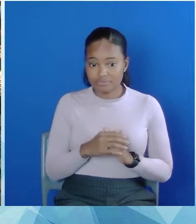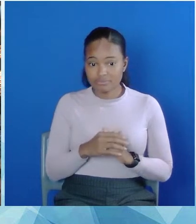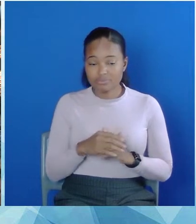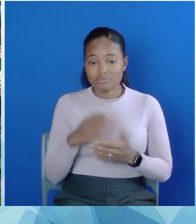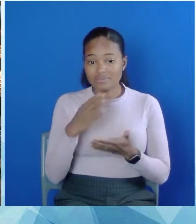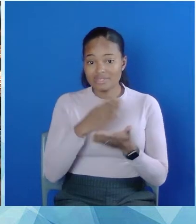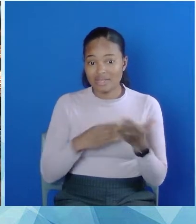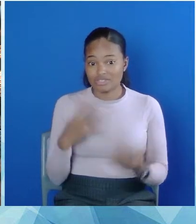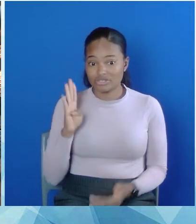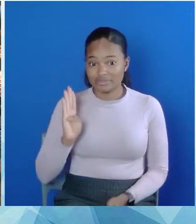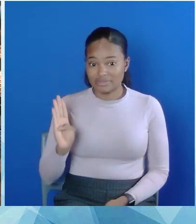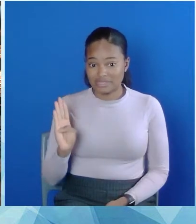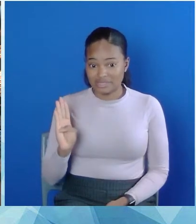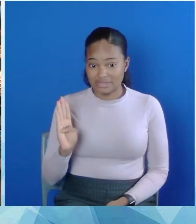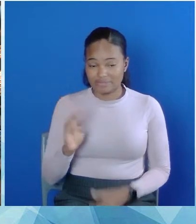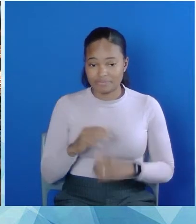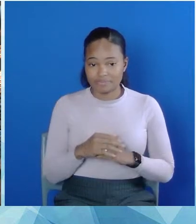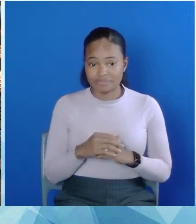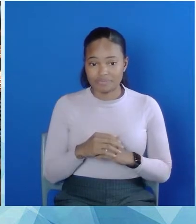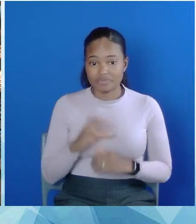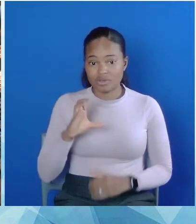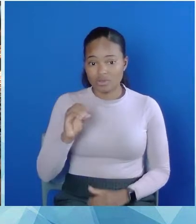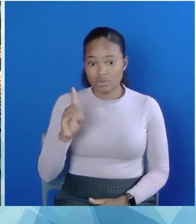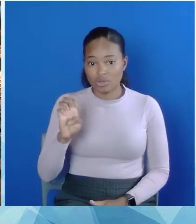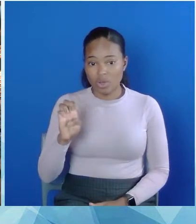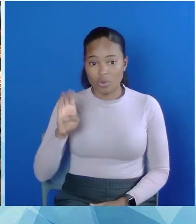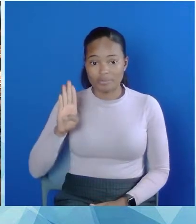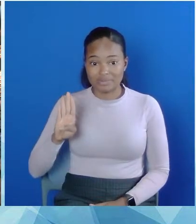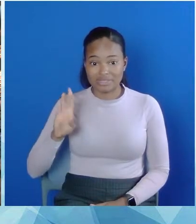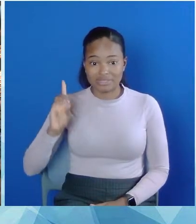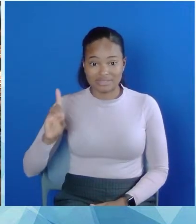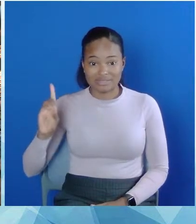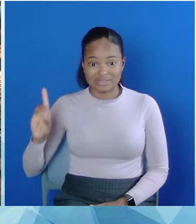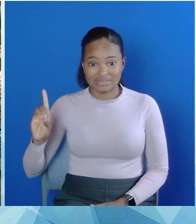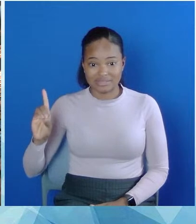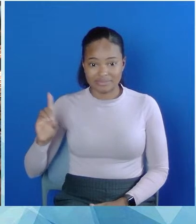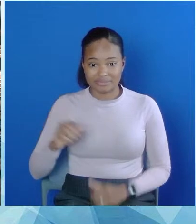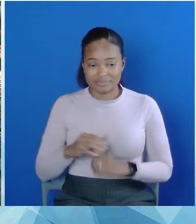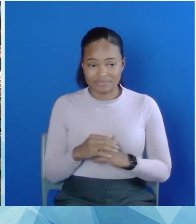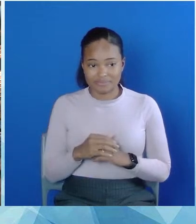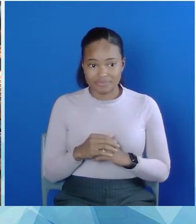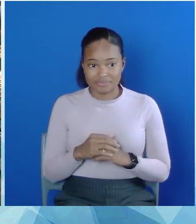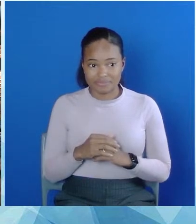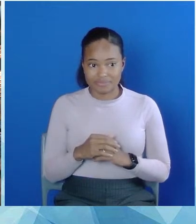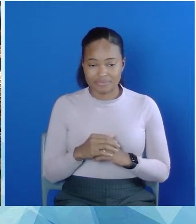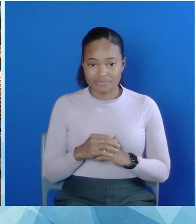Section B, Code BDD.